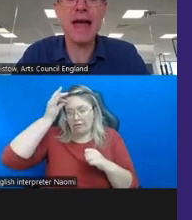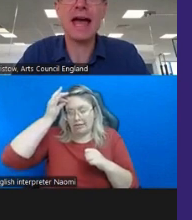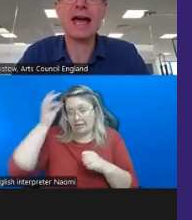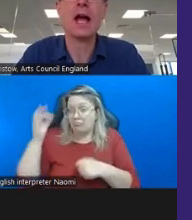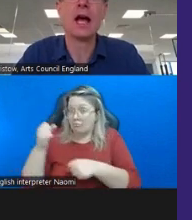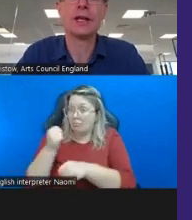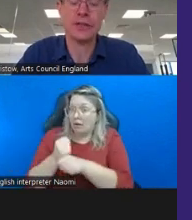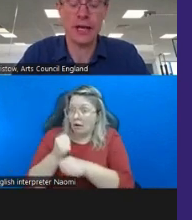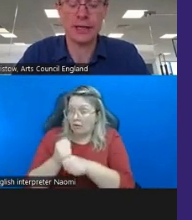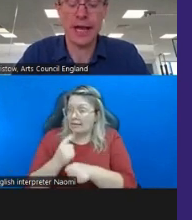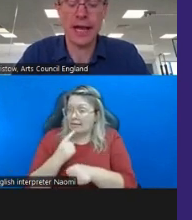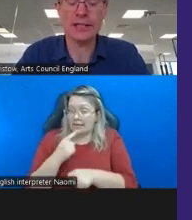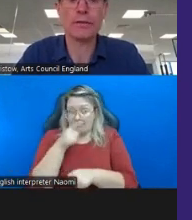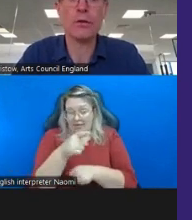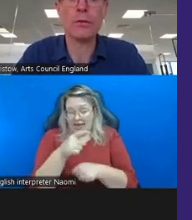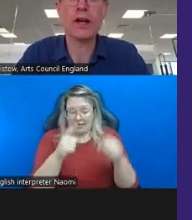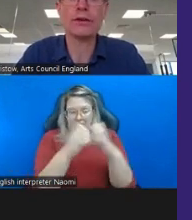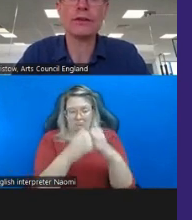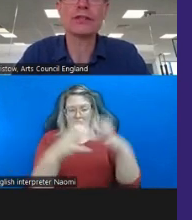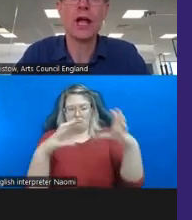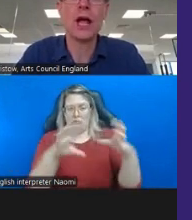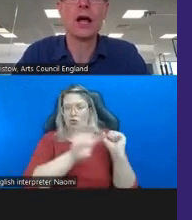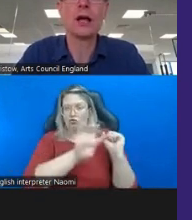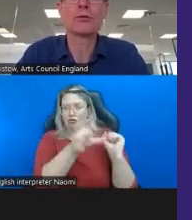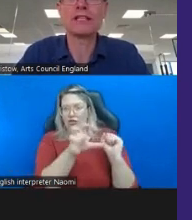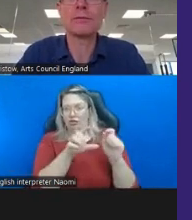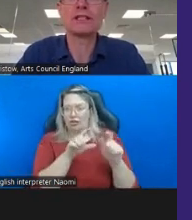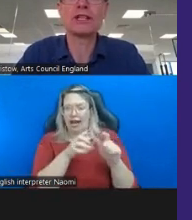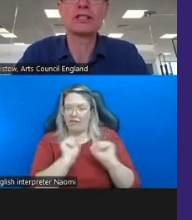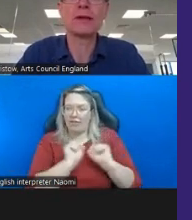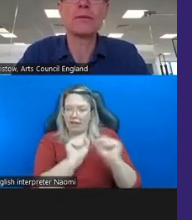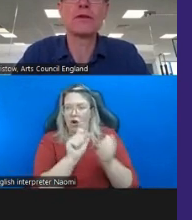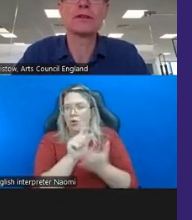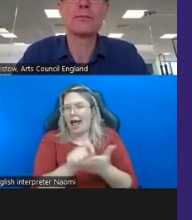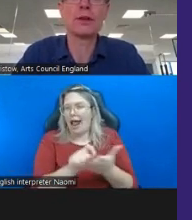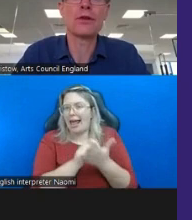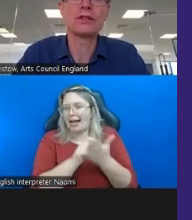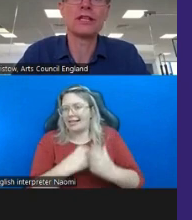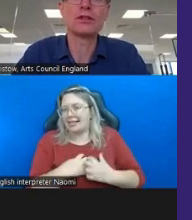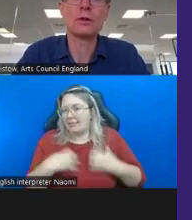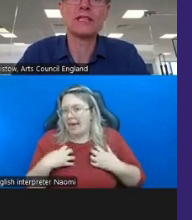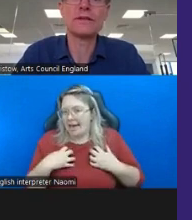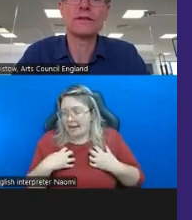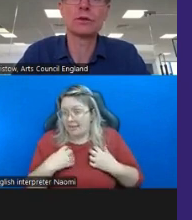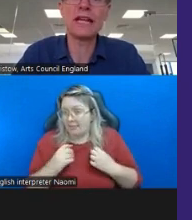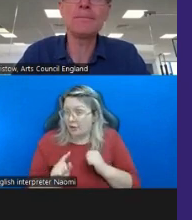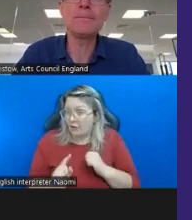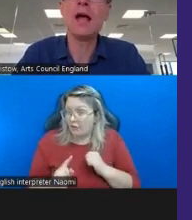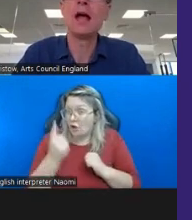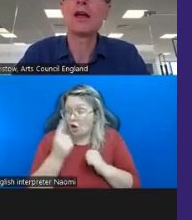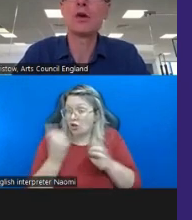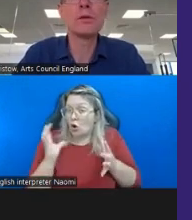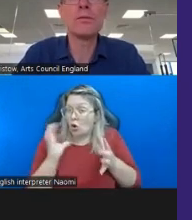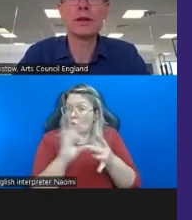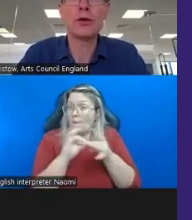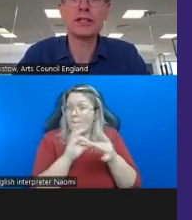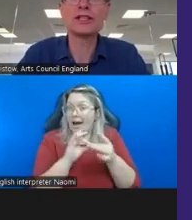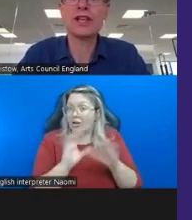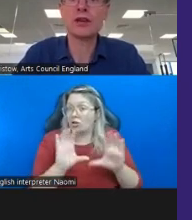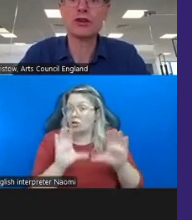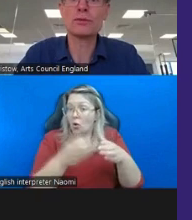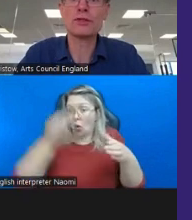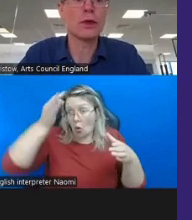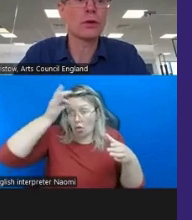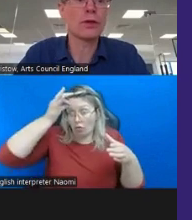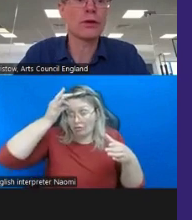elected mayor as the form of governance. Greater Manchester became the first combined authority in 2014. They're called combined authorities